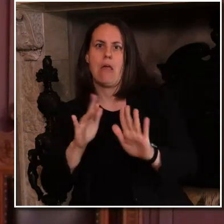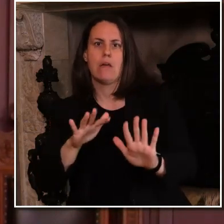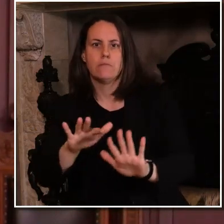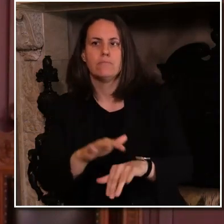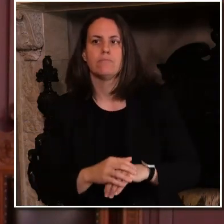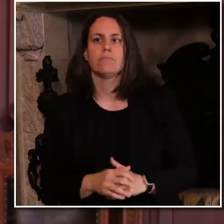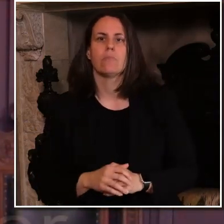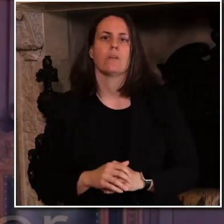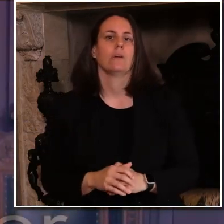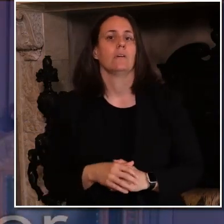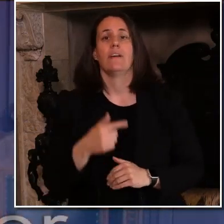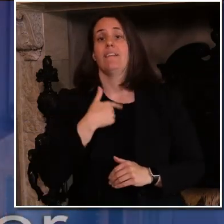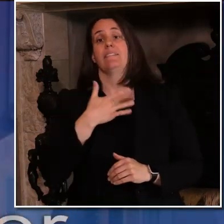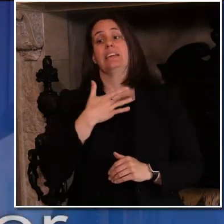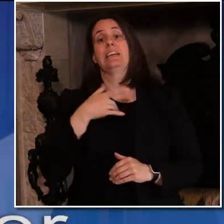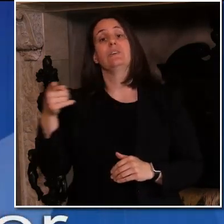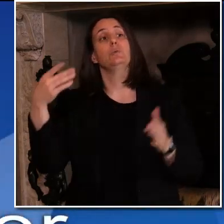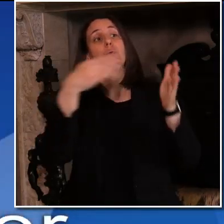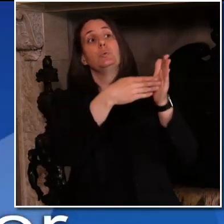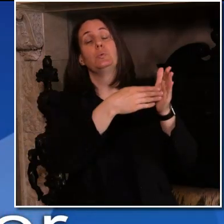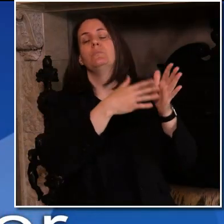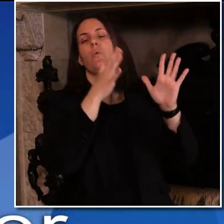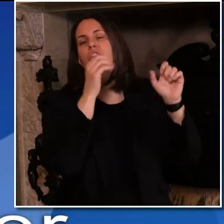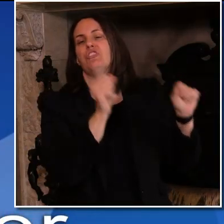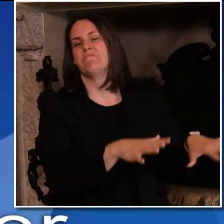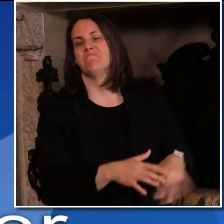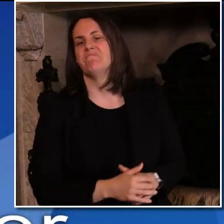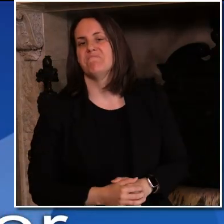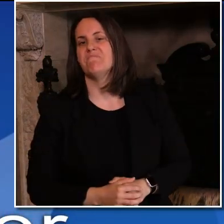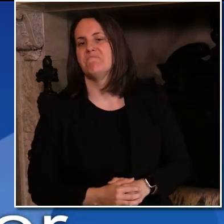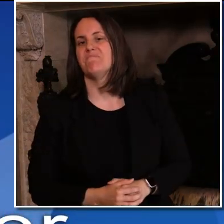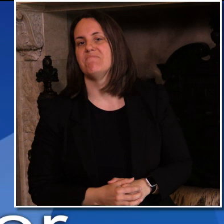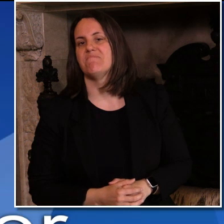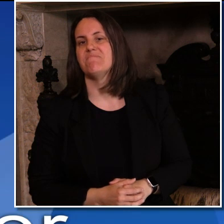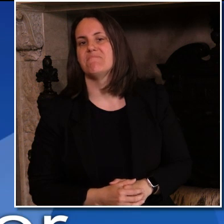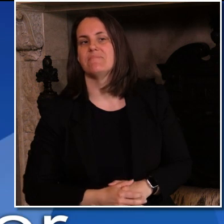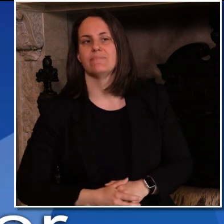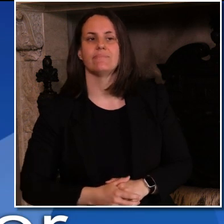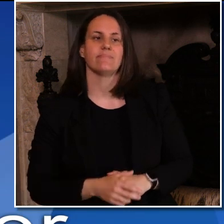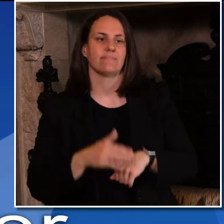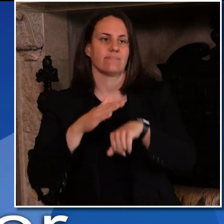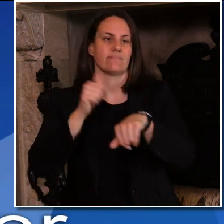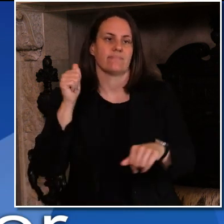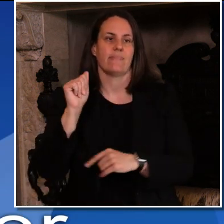Thank you, Mason. Now to Adam Rogan from the Journal-Times in Racine. Adam?